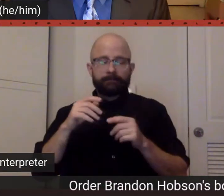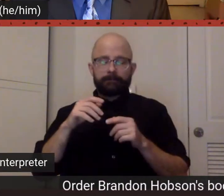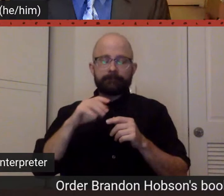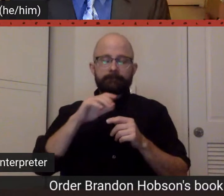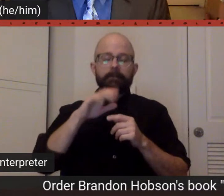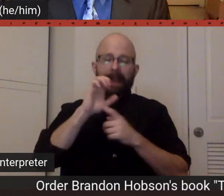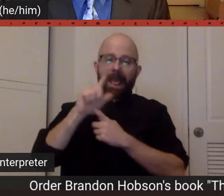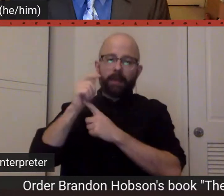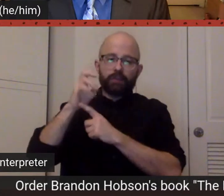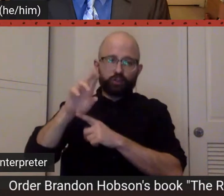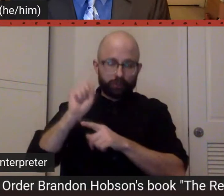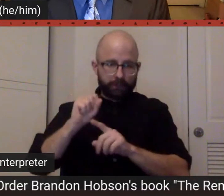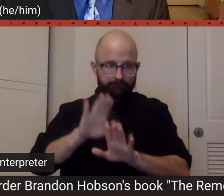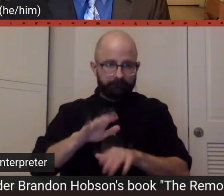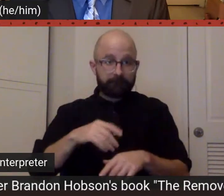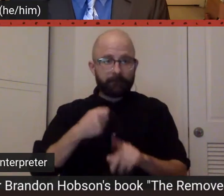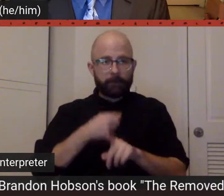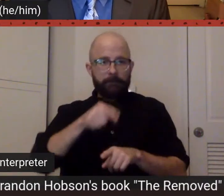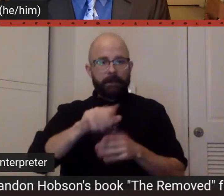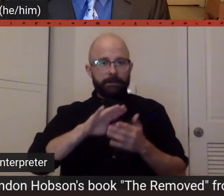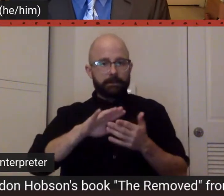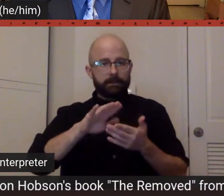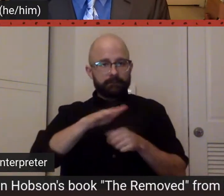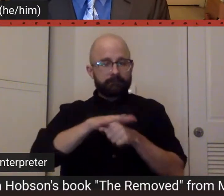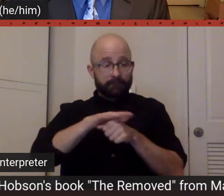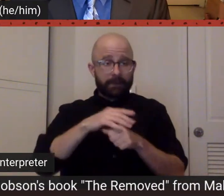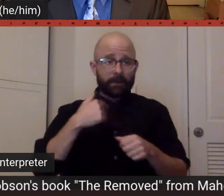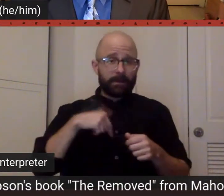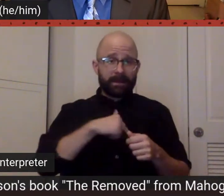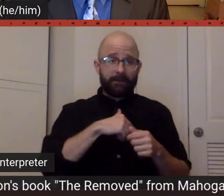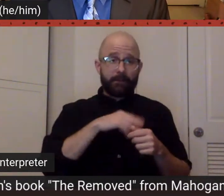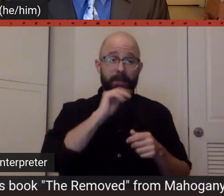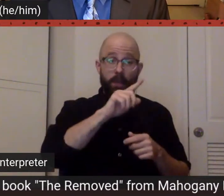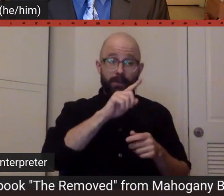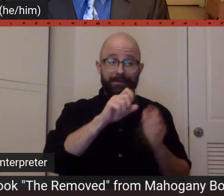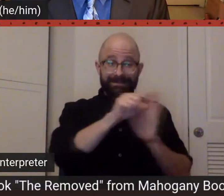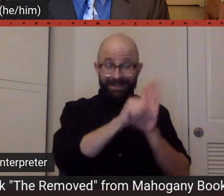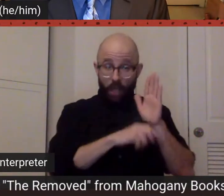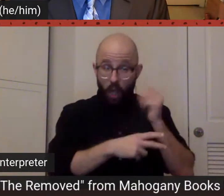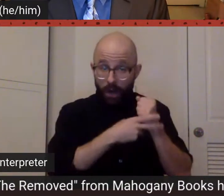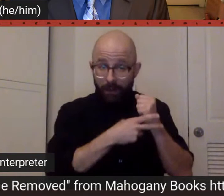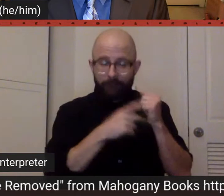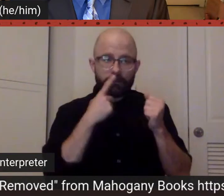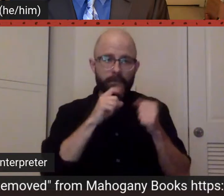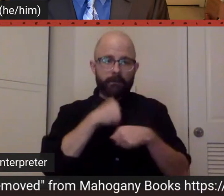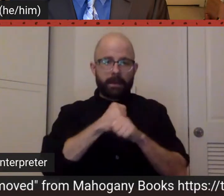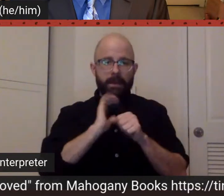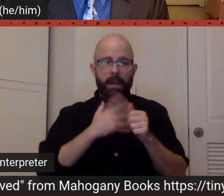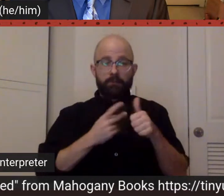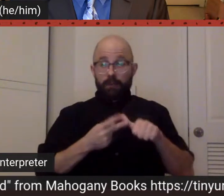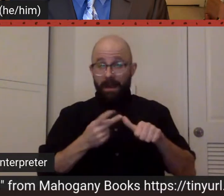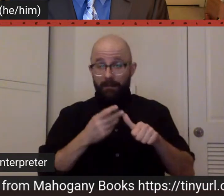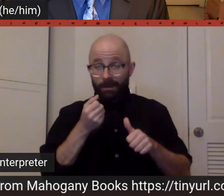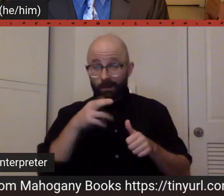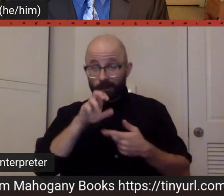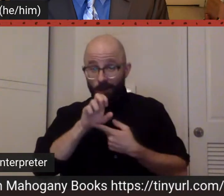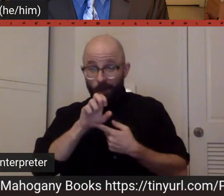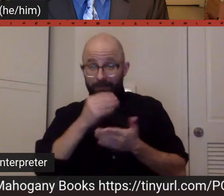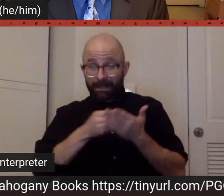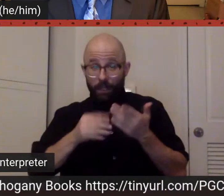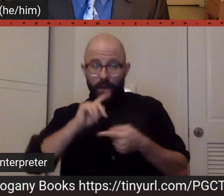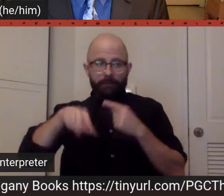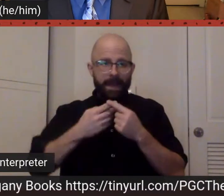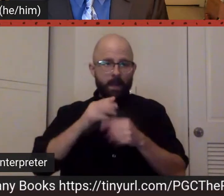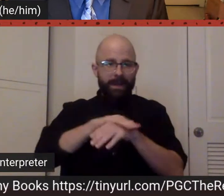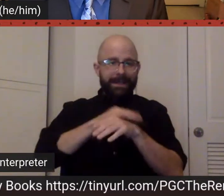there's a lot of important work going on also at the Maryland State Archive around making more of our primary source material about Indigenous